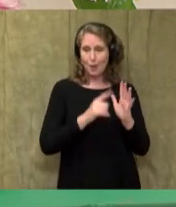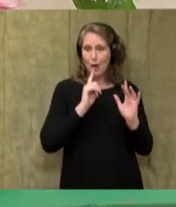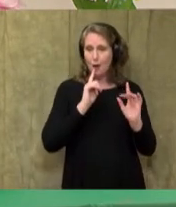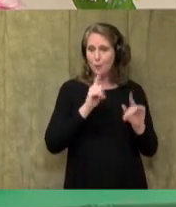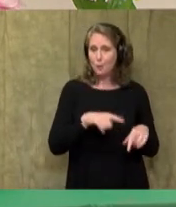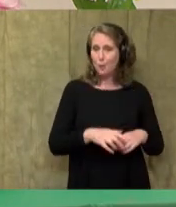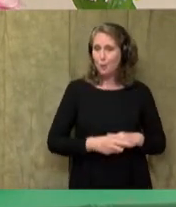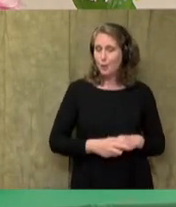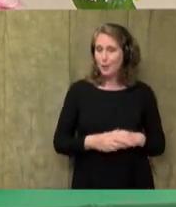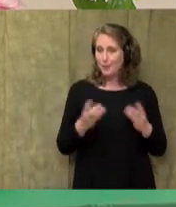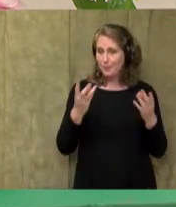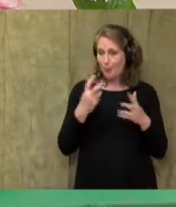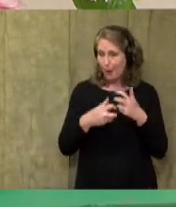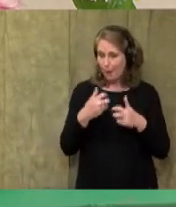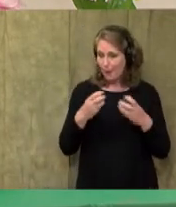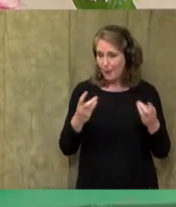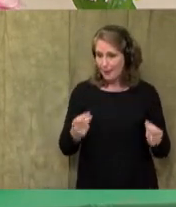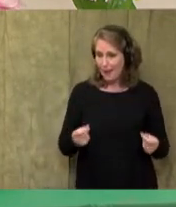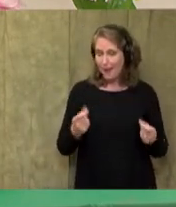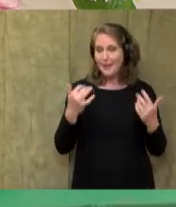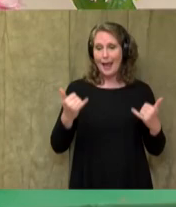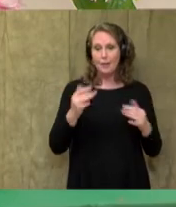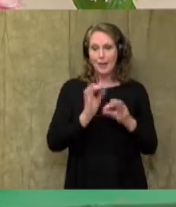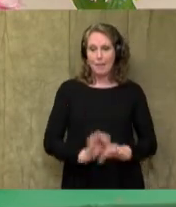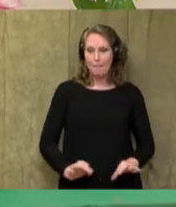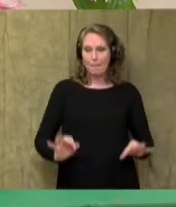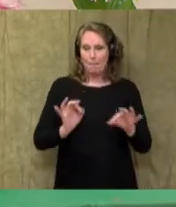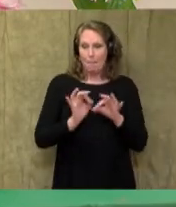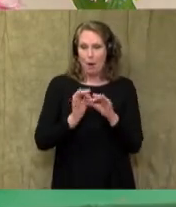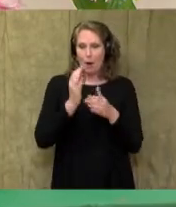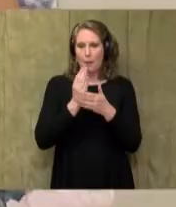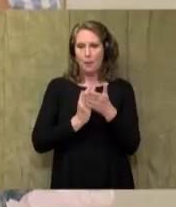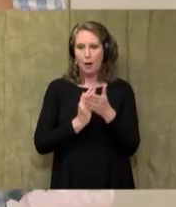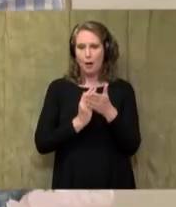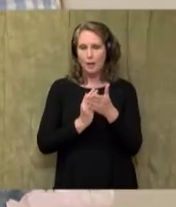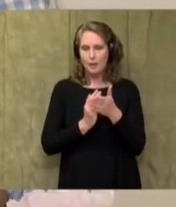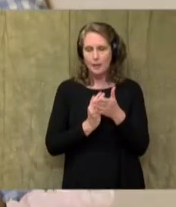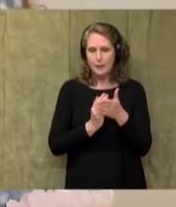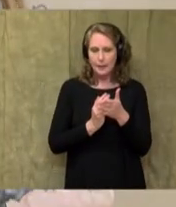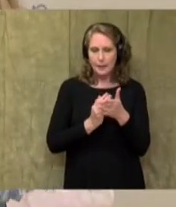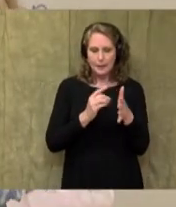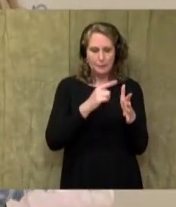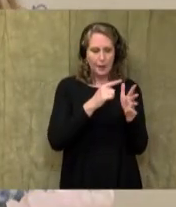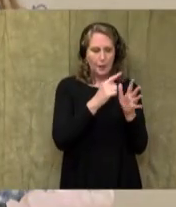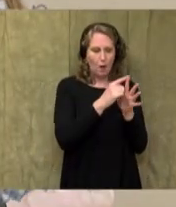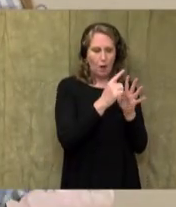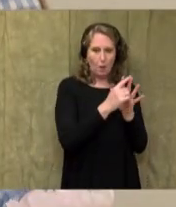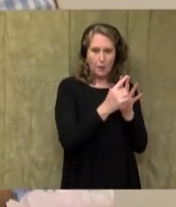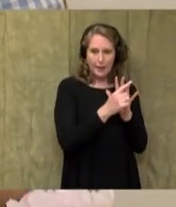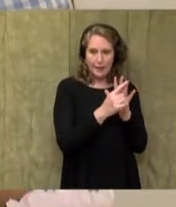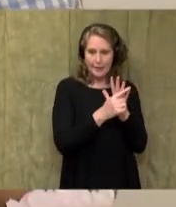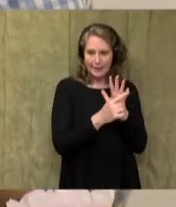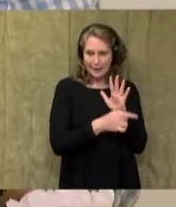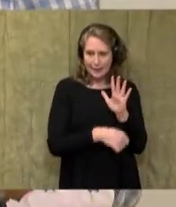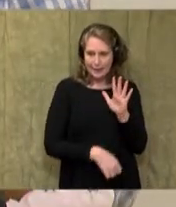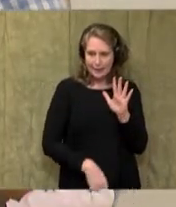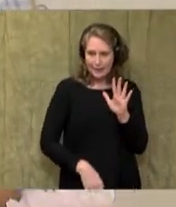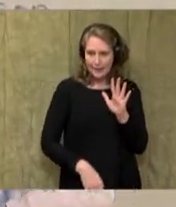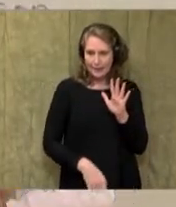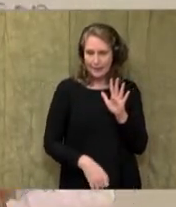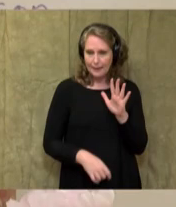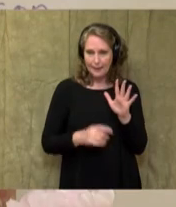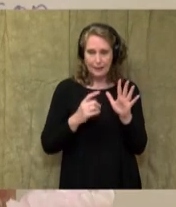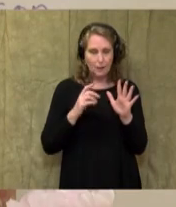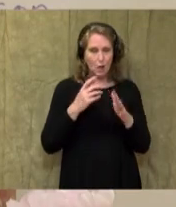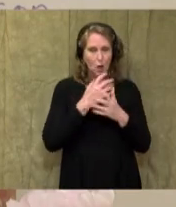solution. Now, this is the important part. So think with all of these things in mind, okay? The